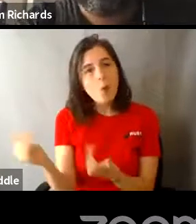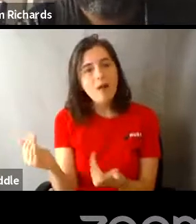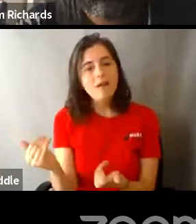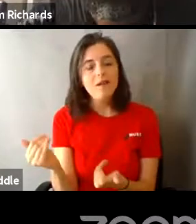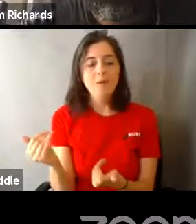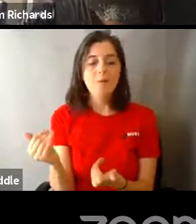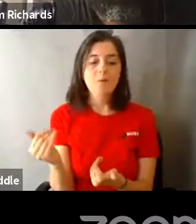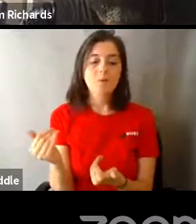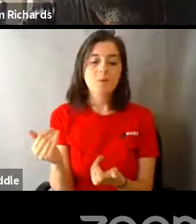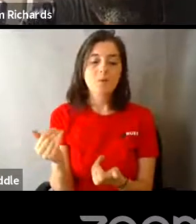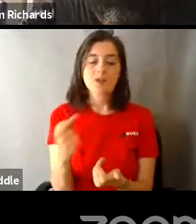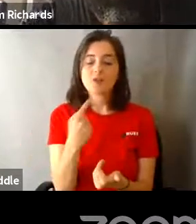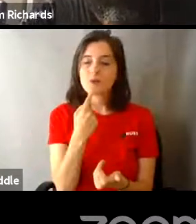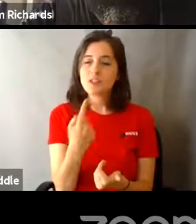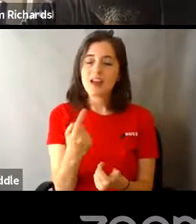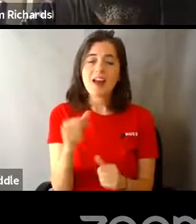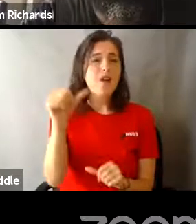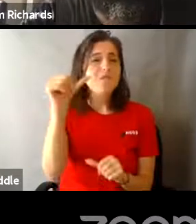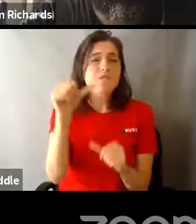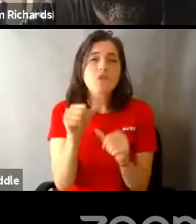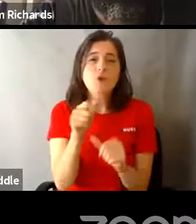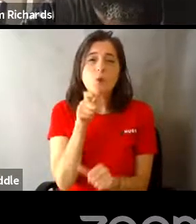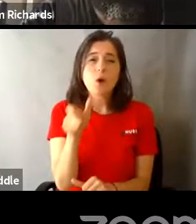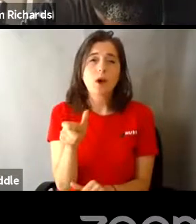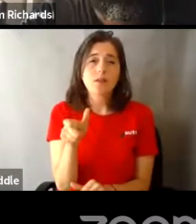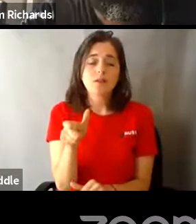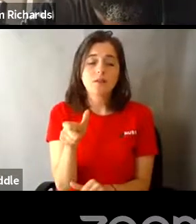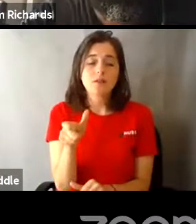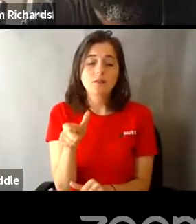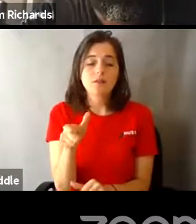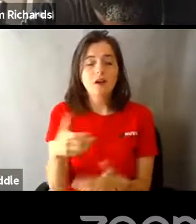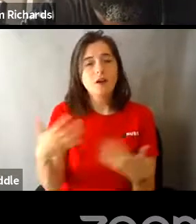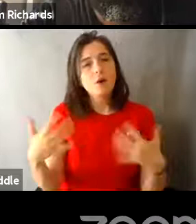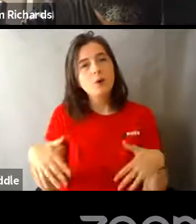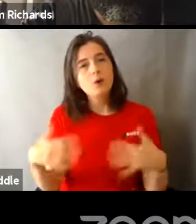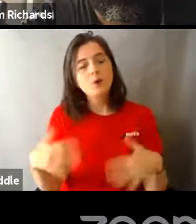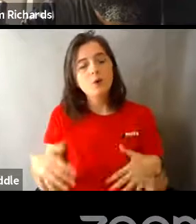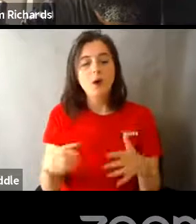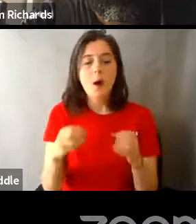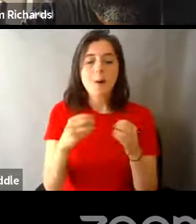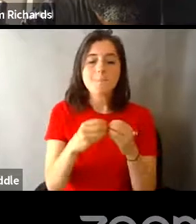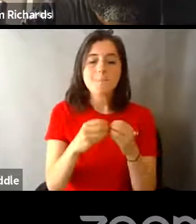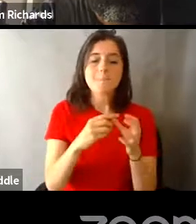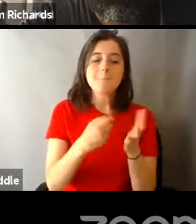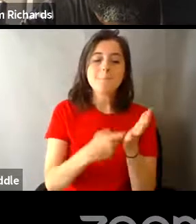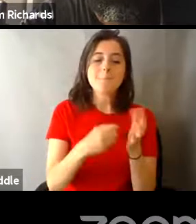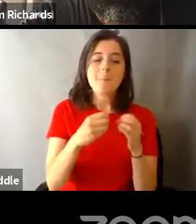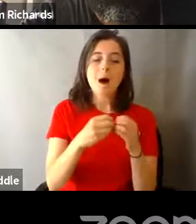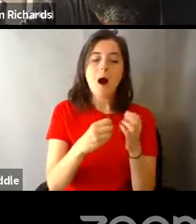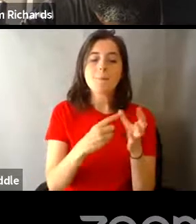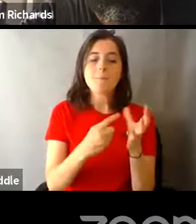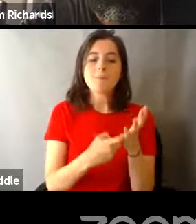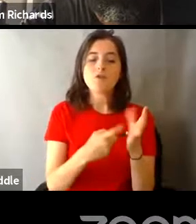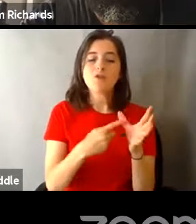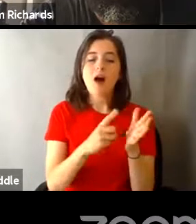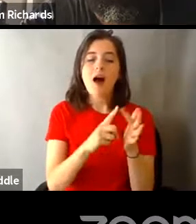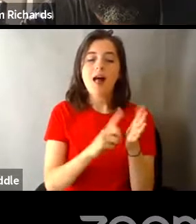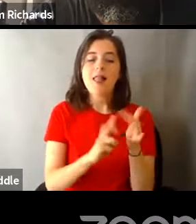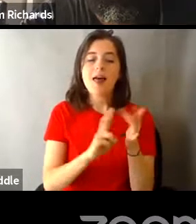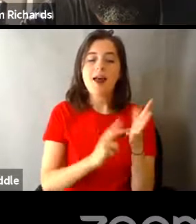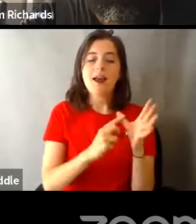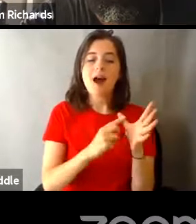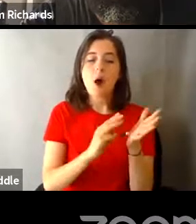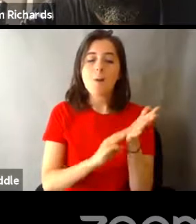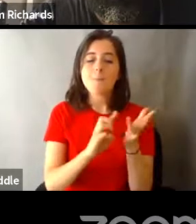panel to say just a few words to us, Her Excellency Barbara Elena Montalvo